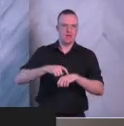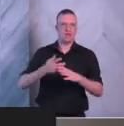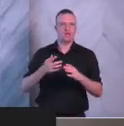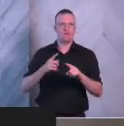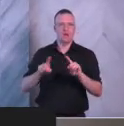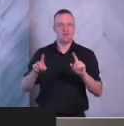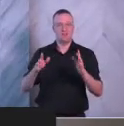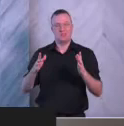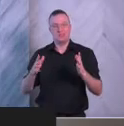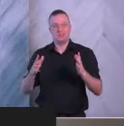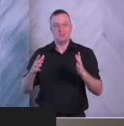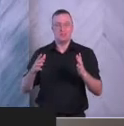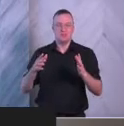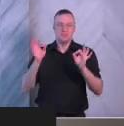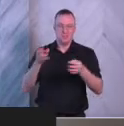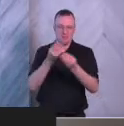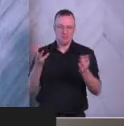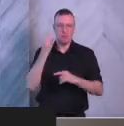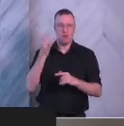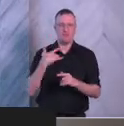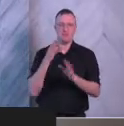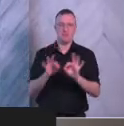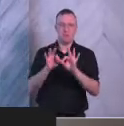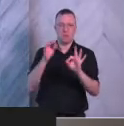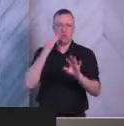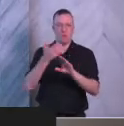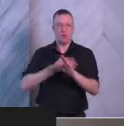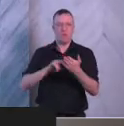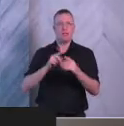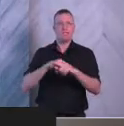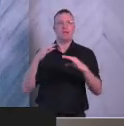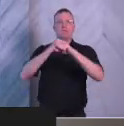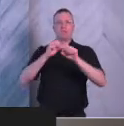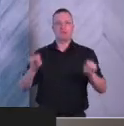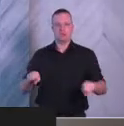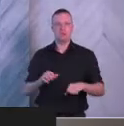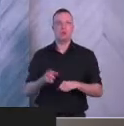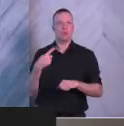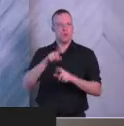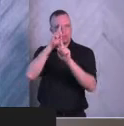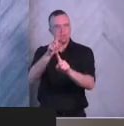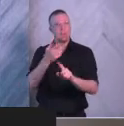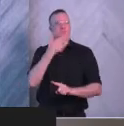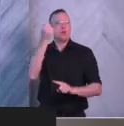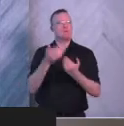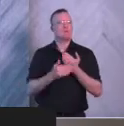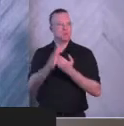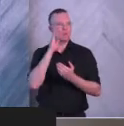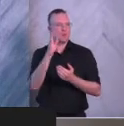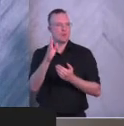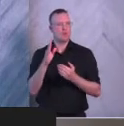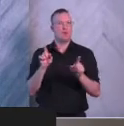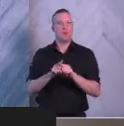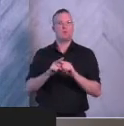were shared. But again, our apologies to you. Our first event as such, and we will endeavor to be much better as we move forward and over